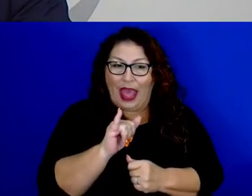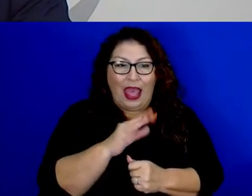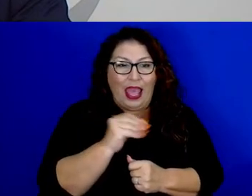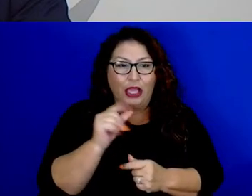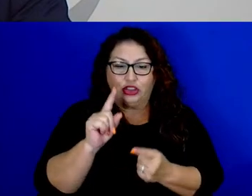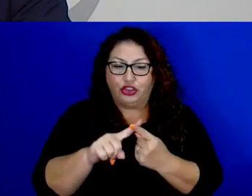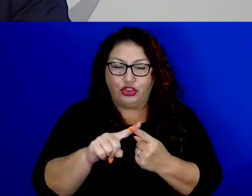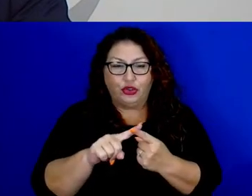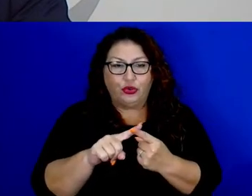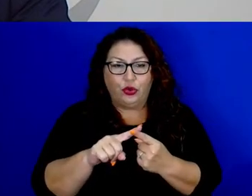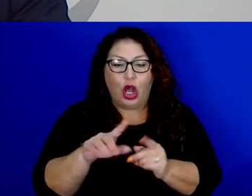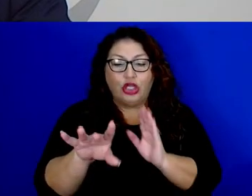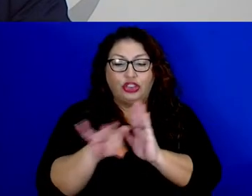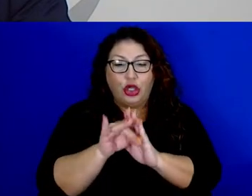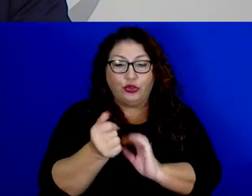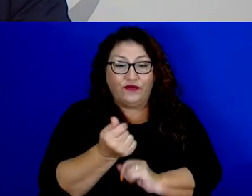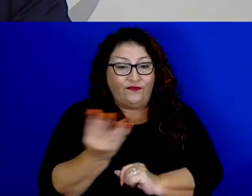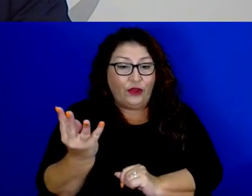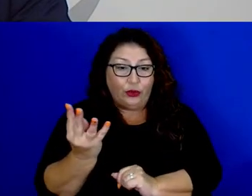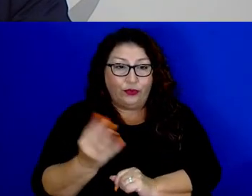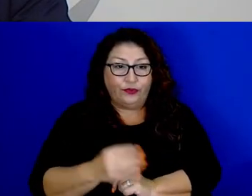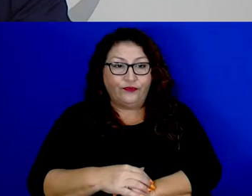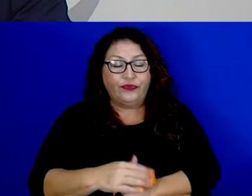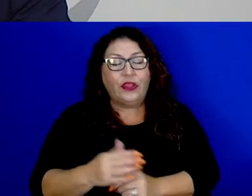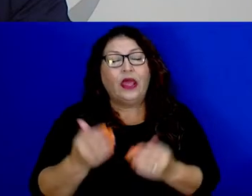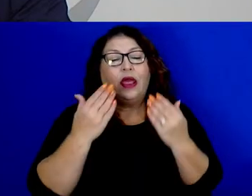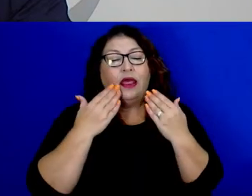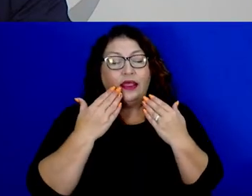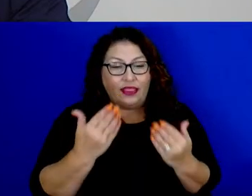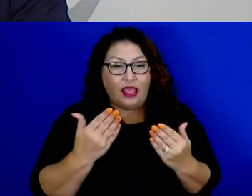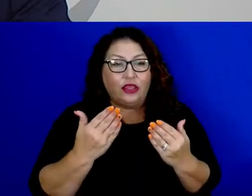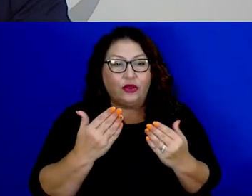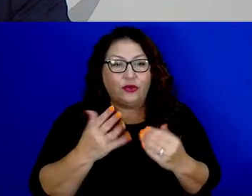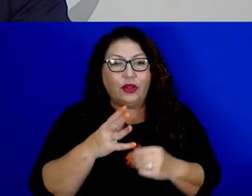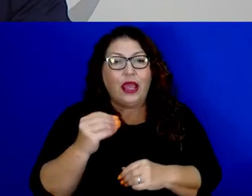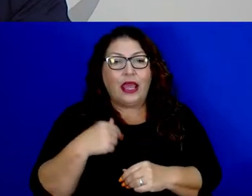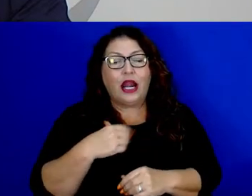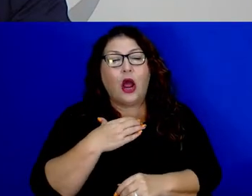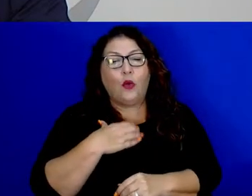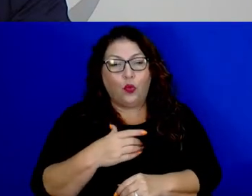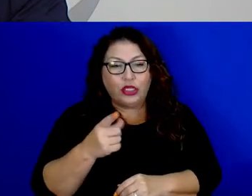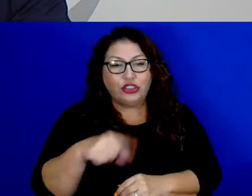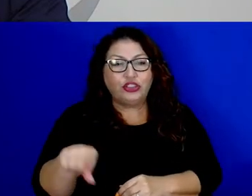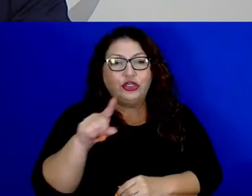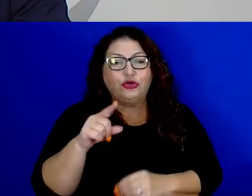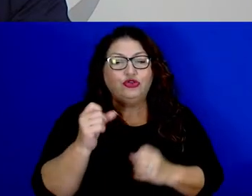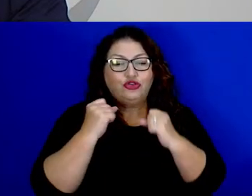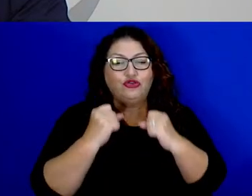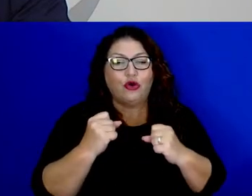few. Thank you, and I wish you strong health.